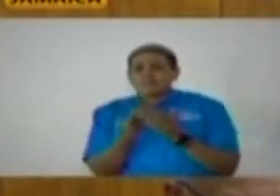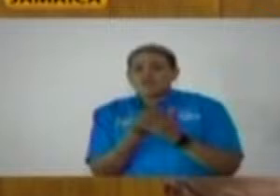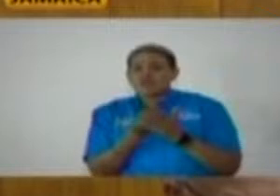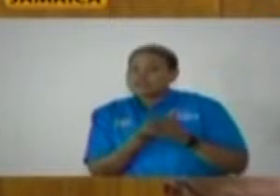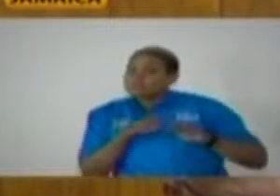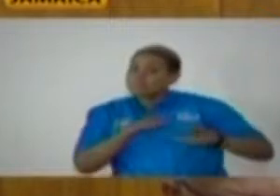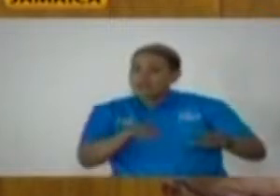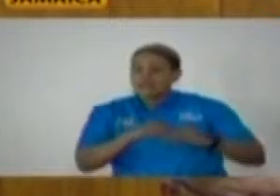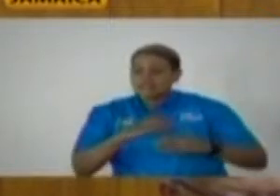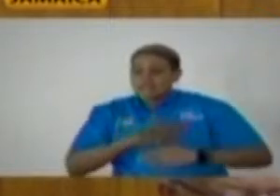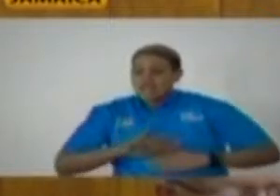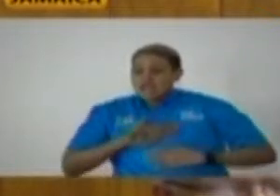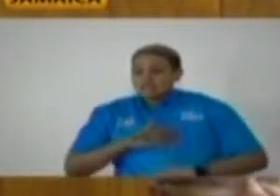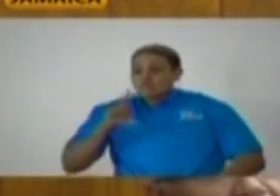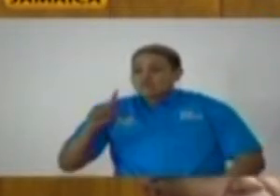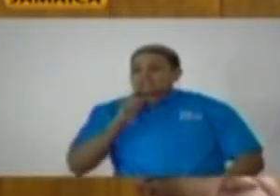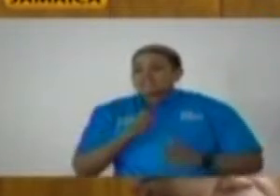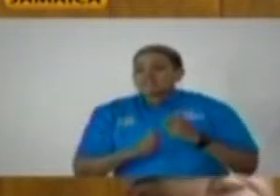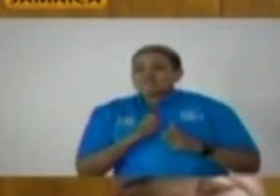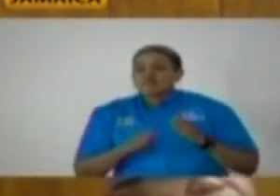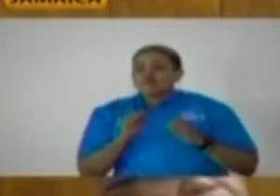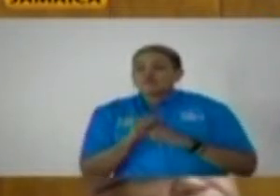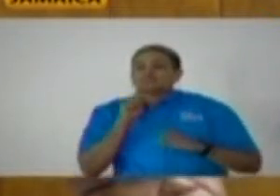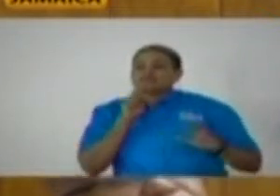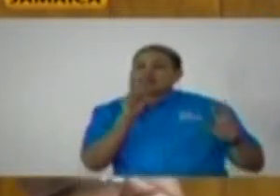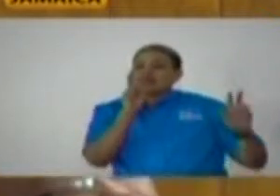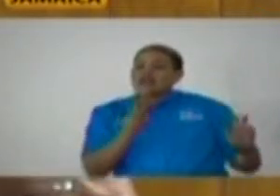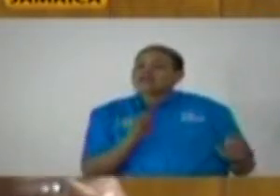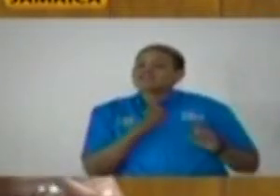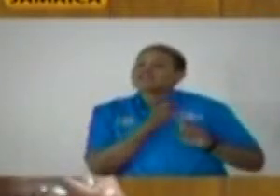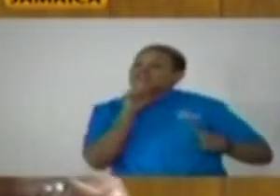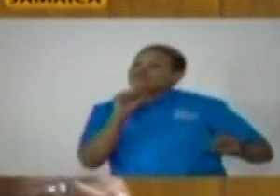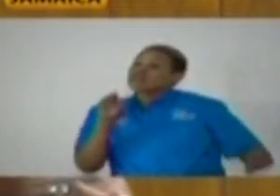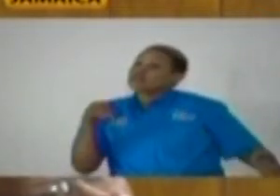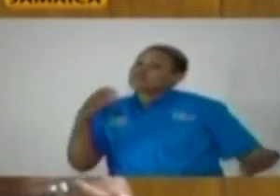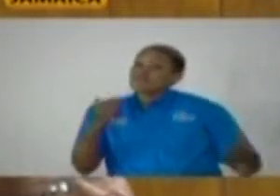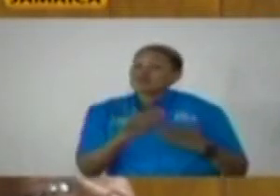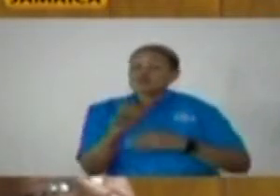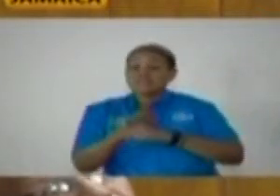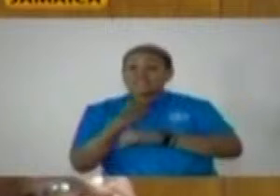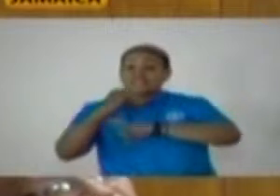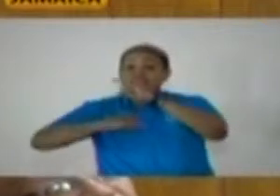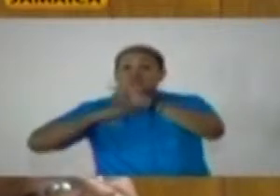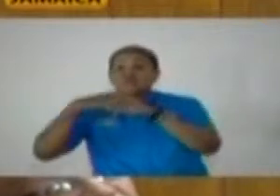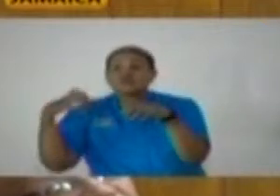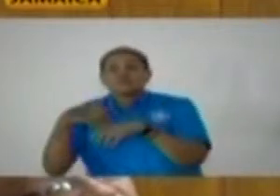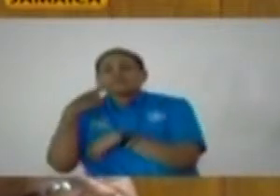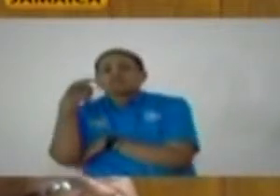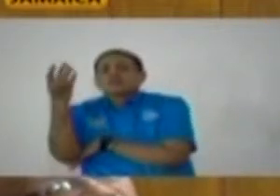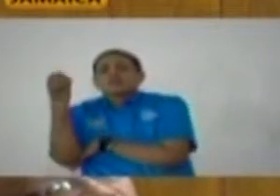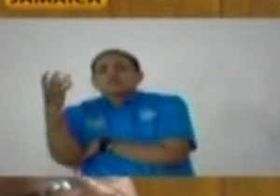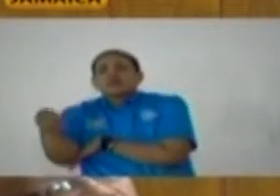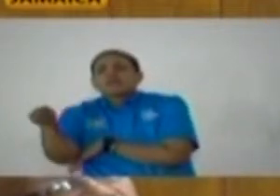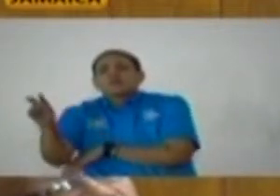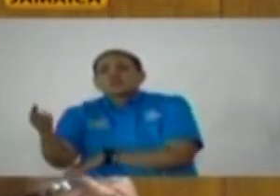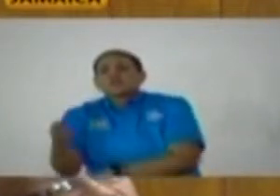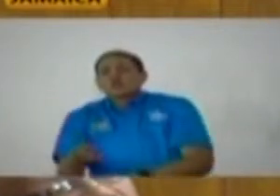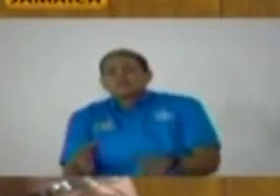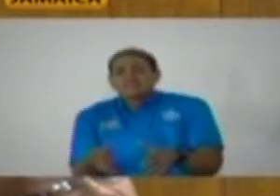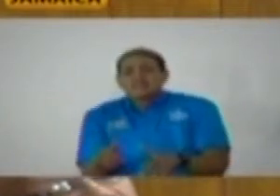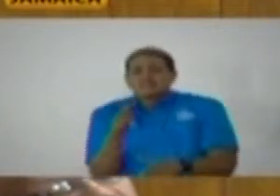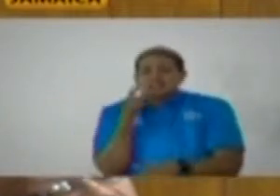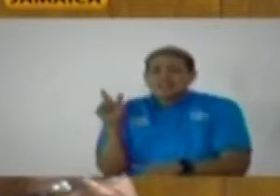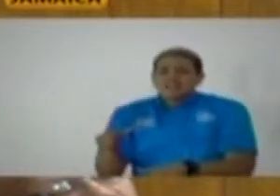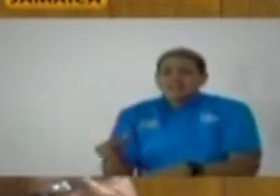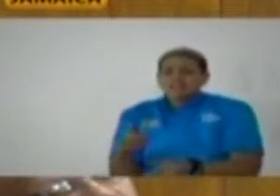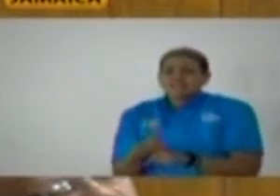areas. Because one of the difficulties with the categories provided by Statin is that many of those subsectors are not